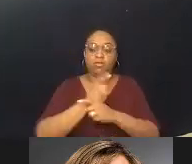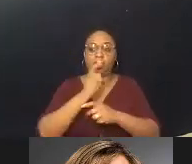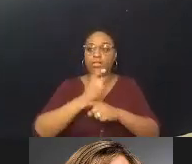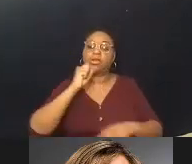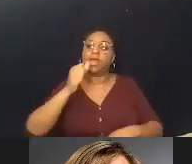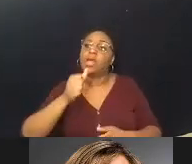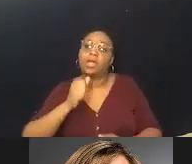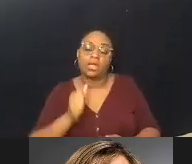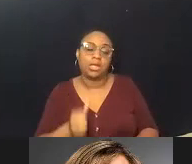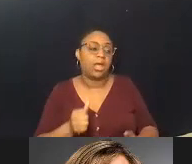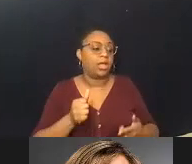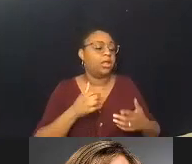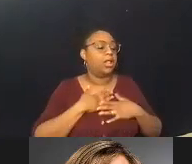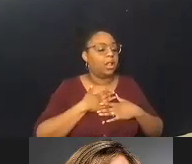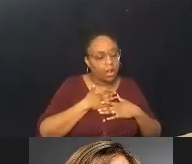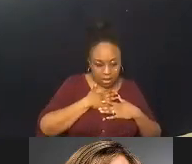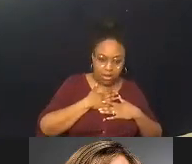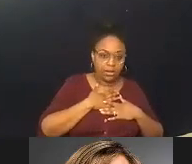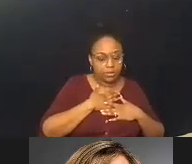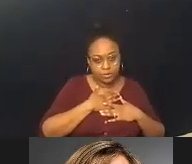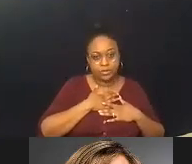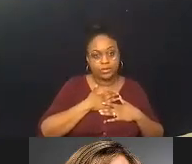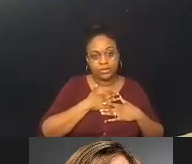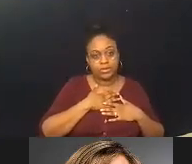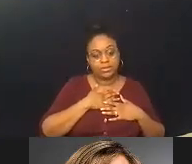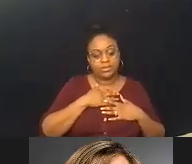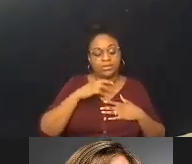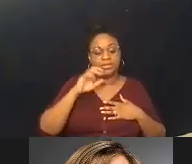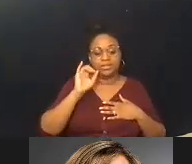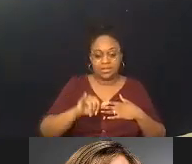And that is the part of it that has felt to me,